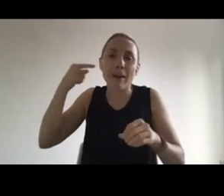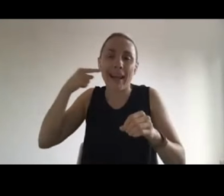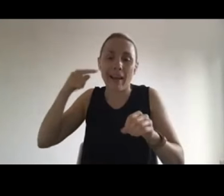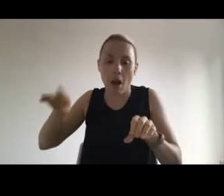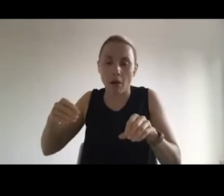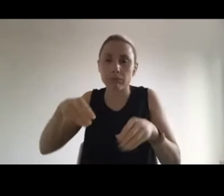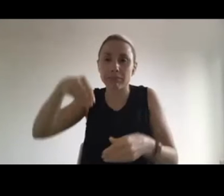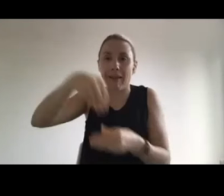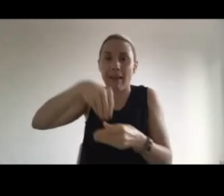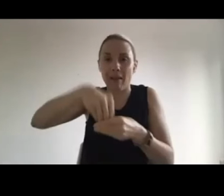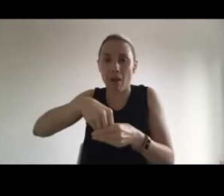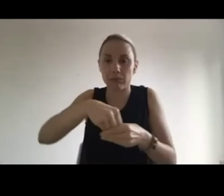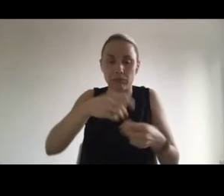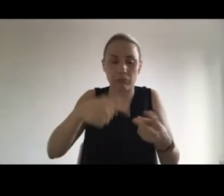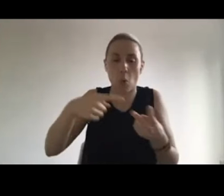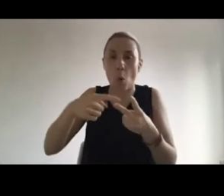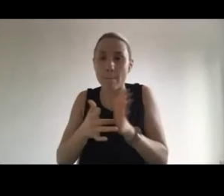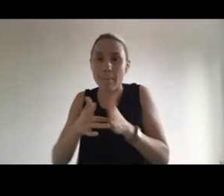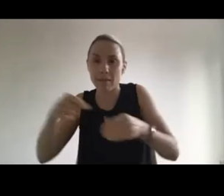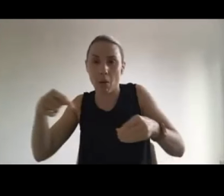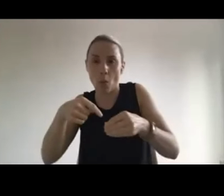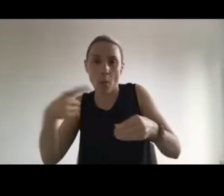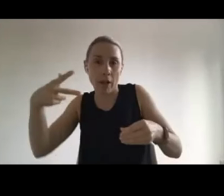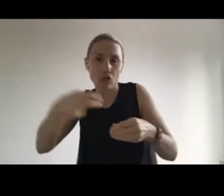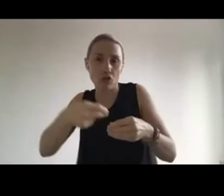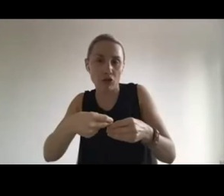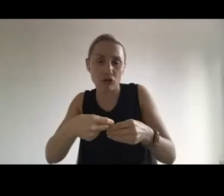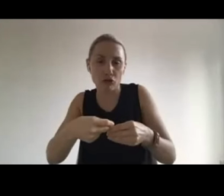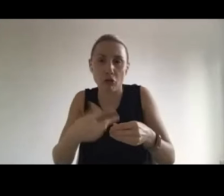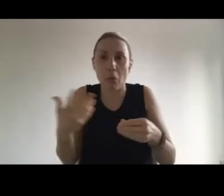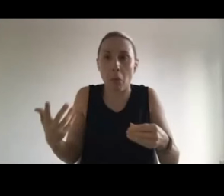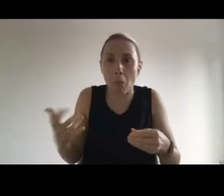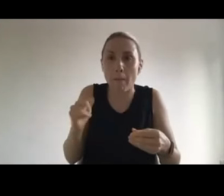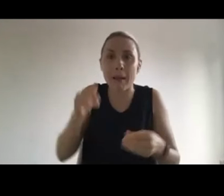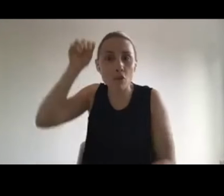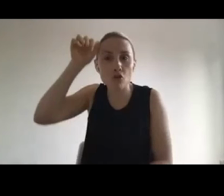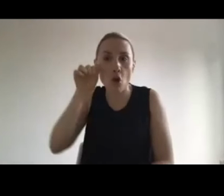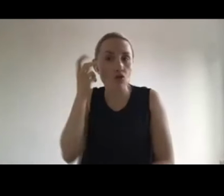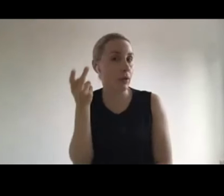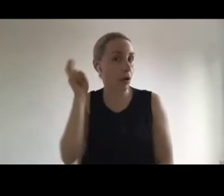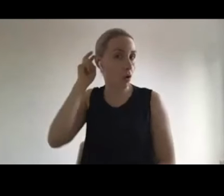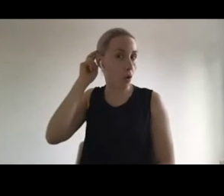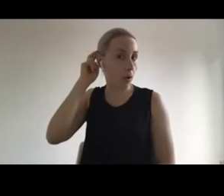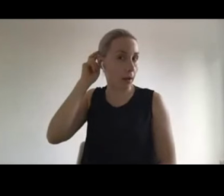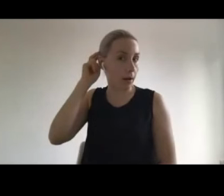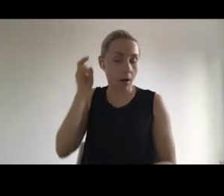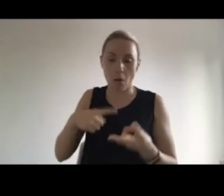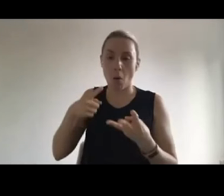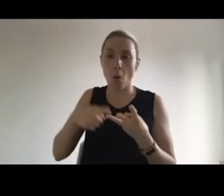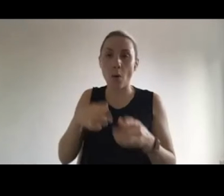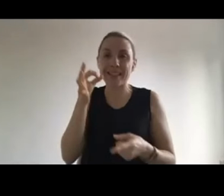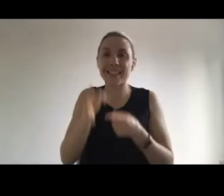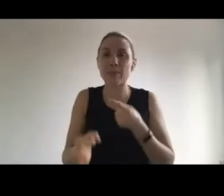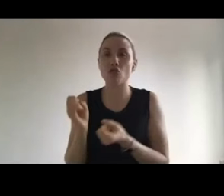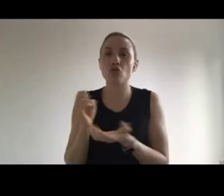inner ear, sometimes via a cochlear implant or via a special delivery system. But there are